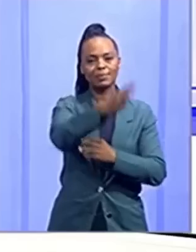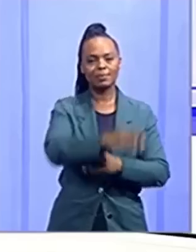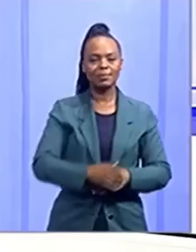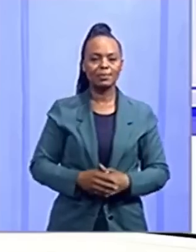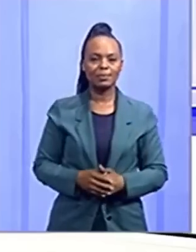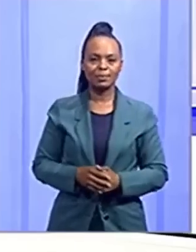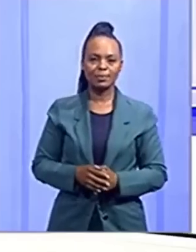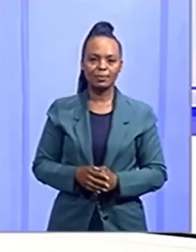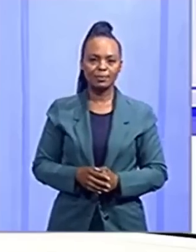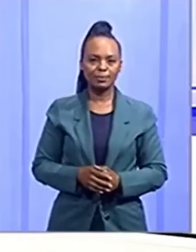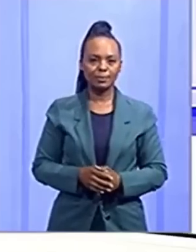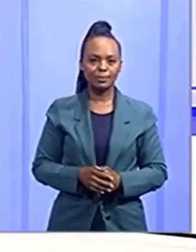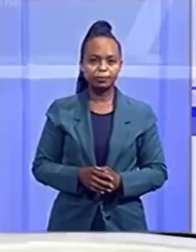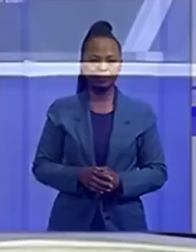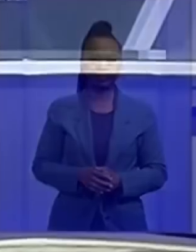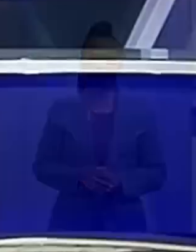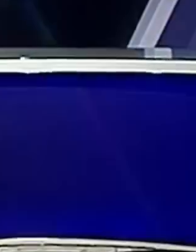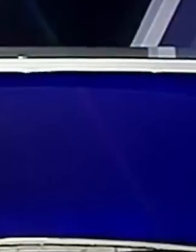sentle.